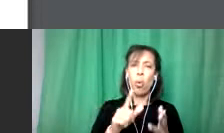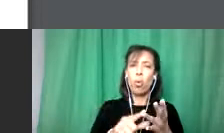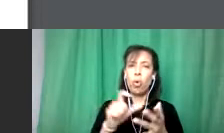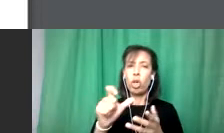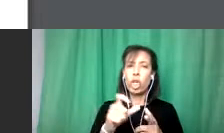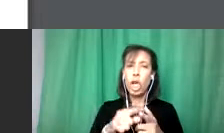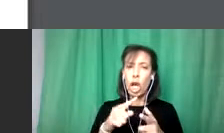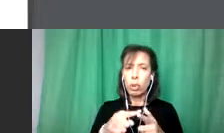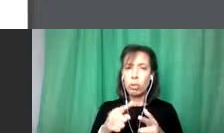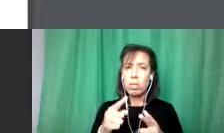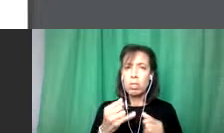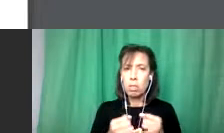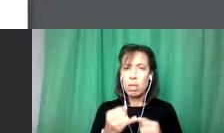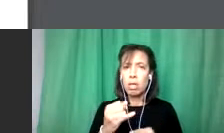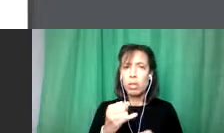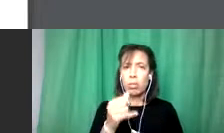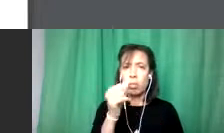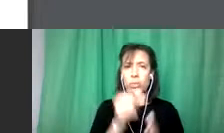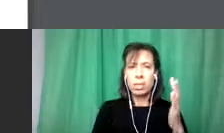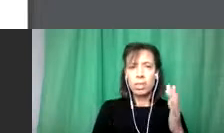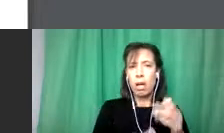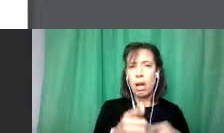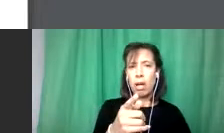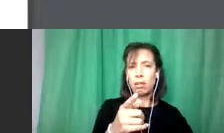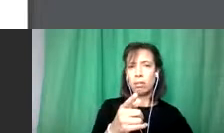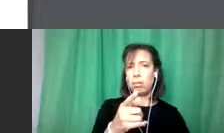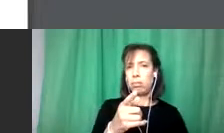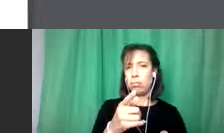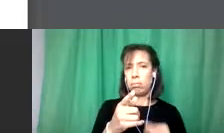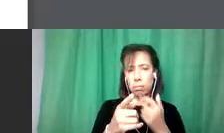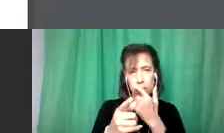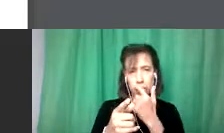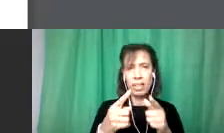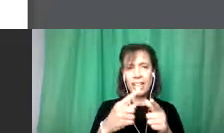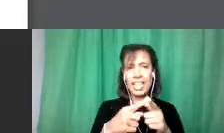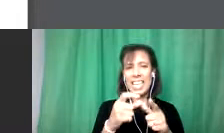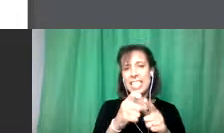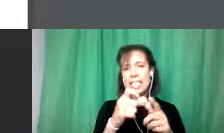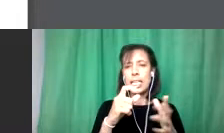edu_6_. So this one is AIE, project ends